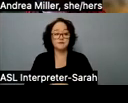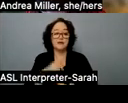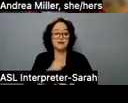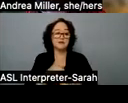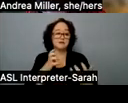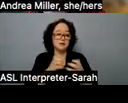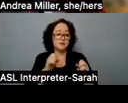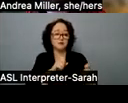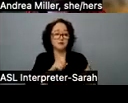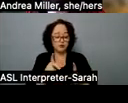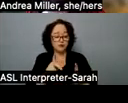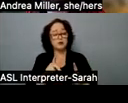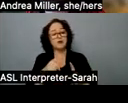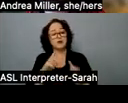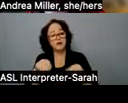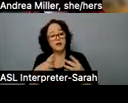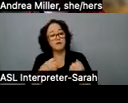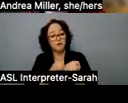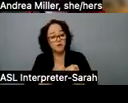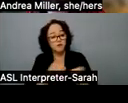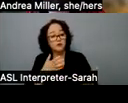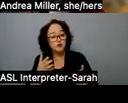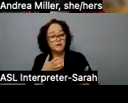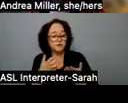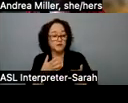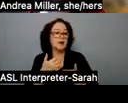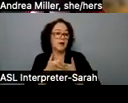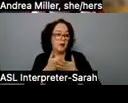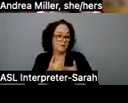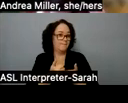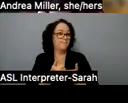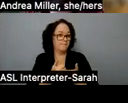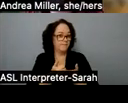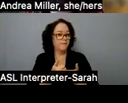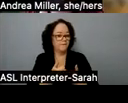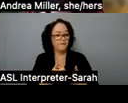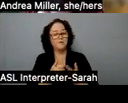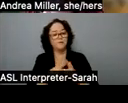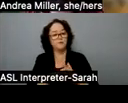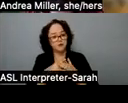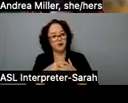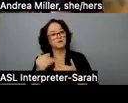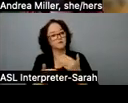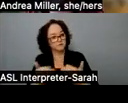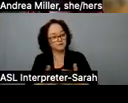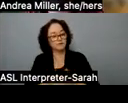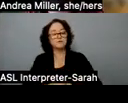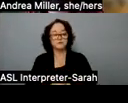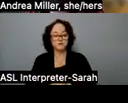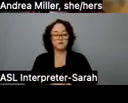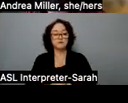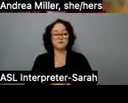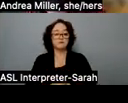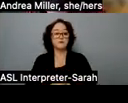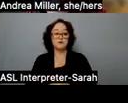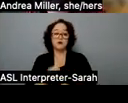supportive services that started them off on that journey. So to me, these stories, particularly hers and those